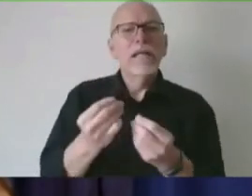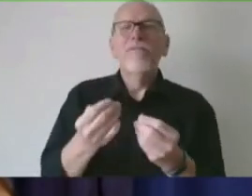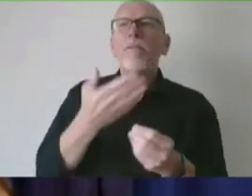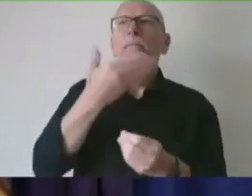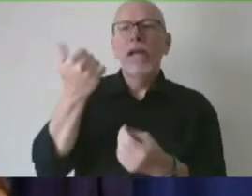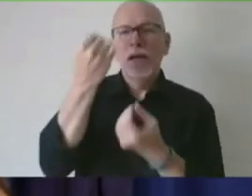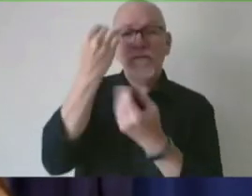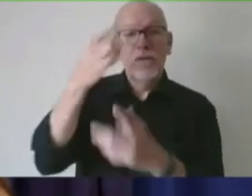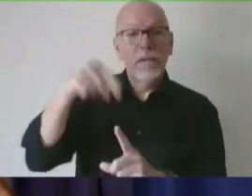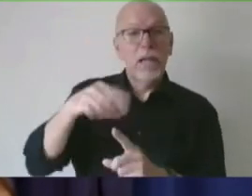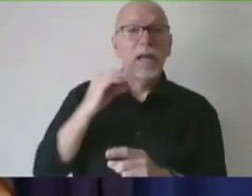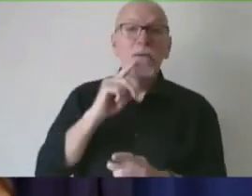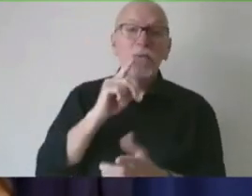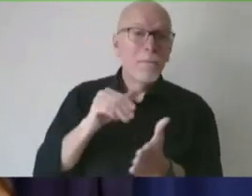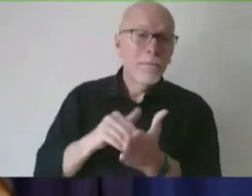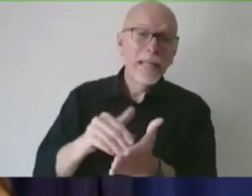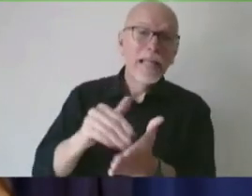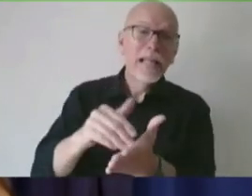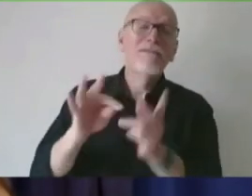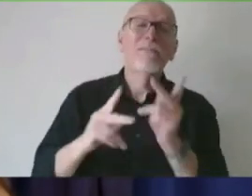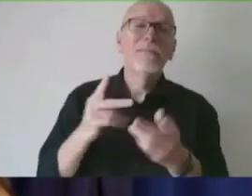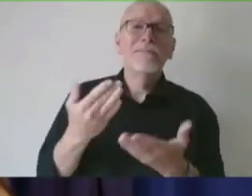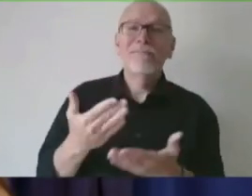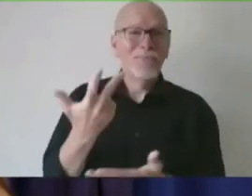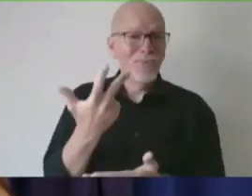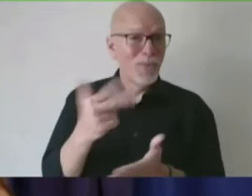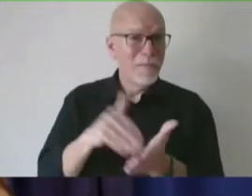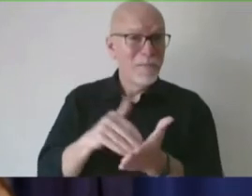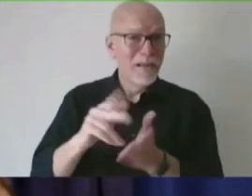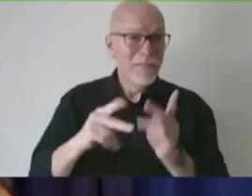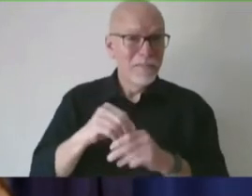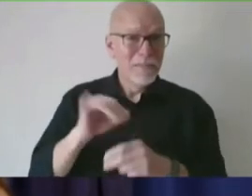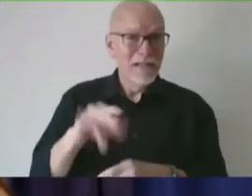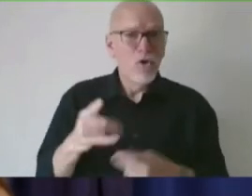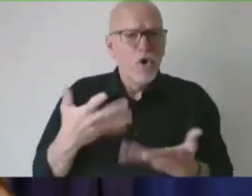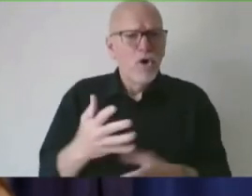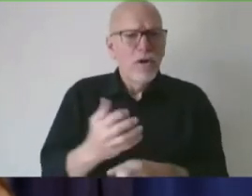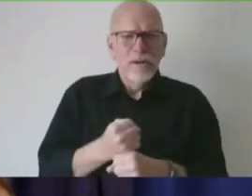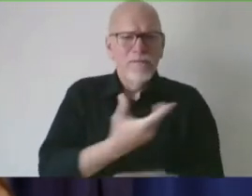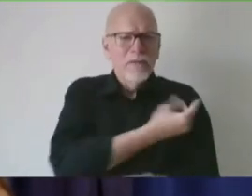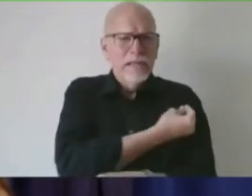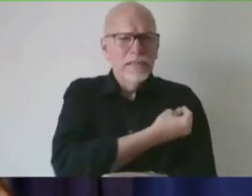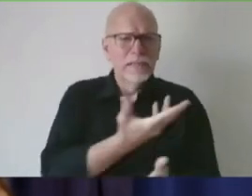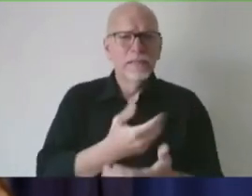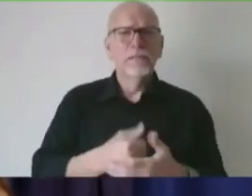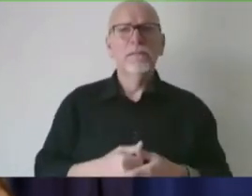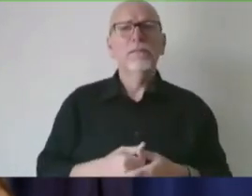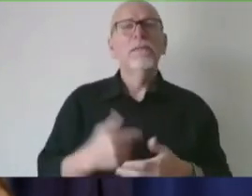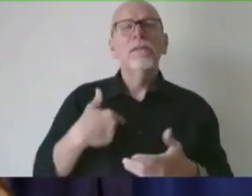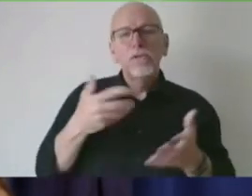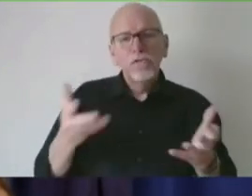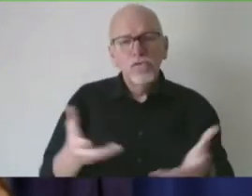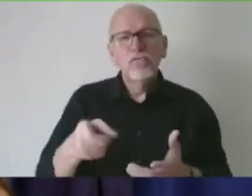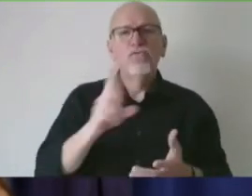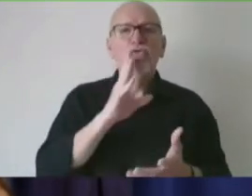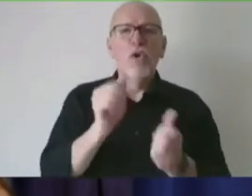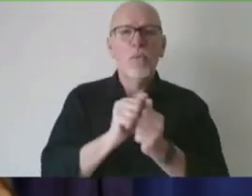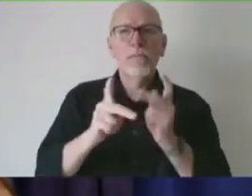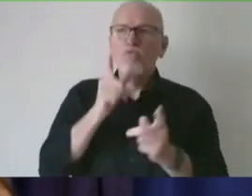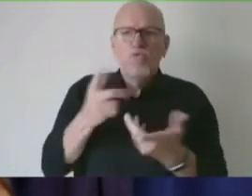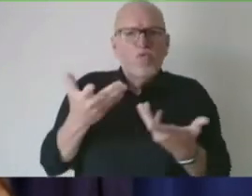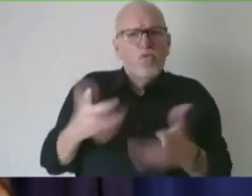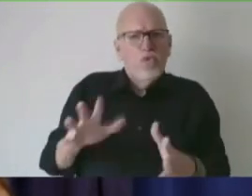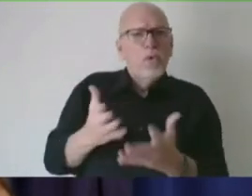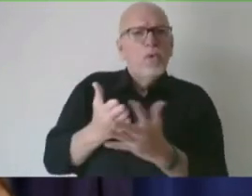fact that millions, including almost 3 million in Indiana, have already received this vaccine. I encourage you to talk to people who have gotten the shot about